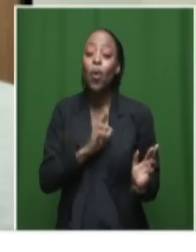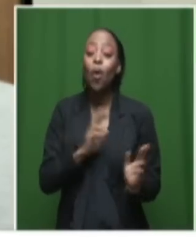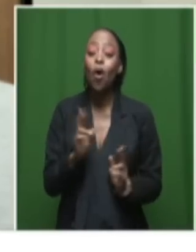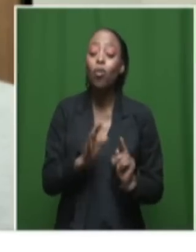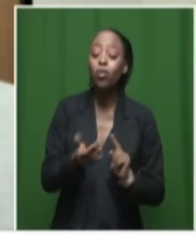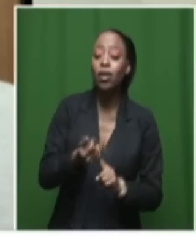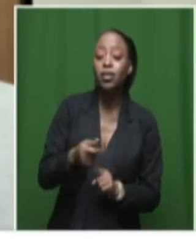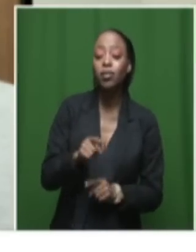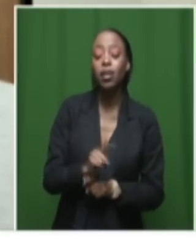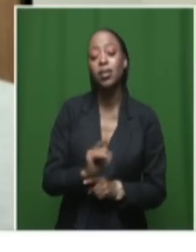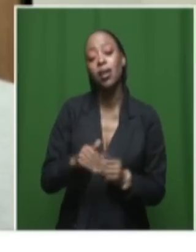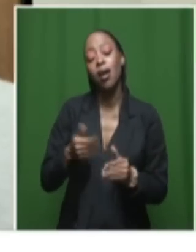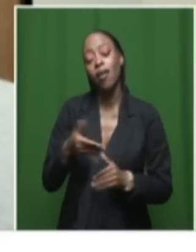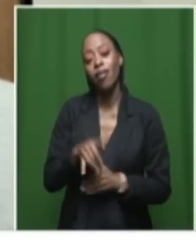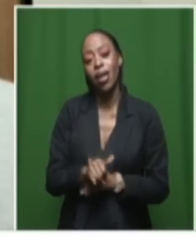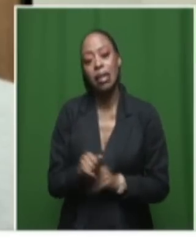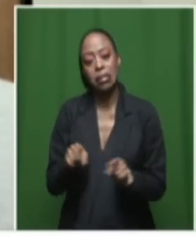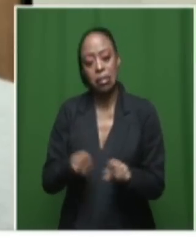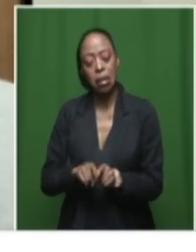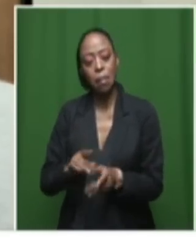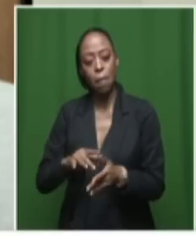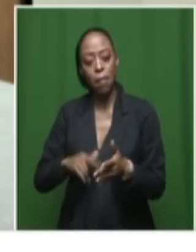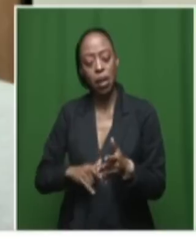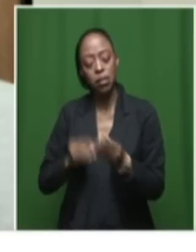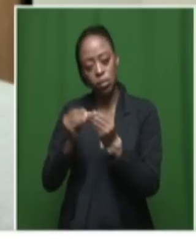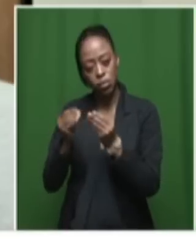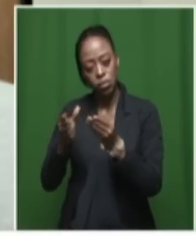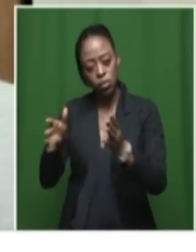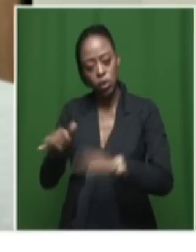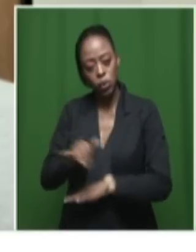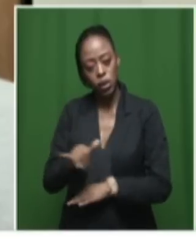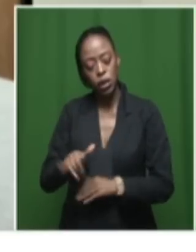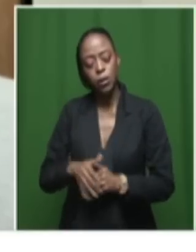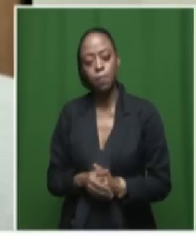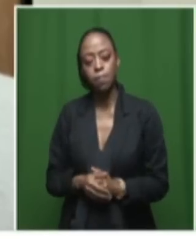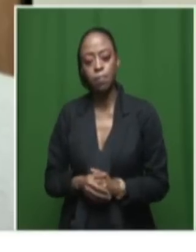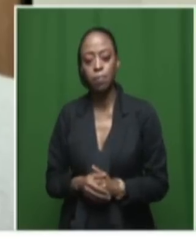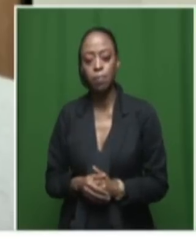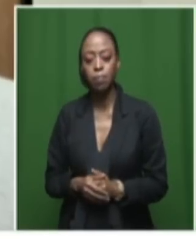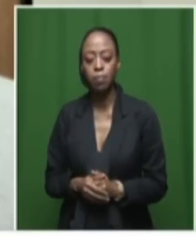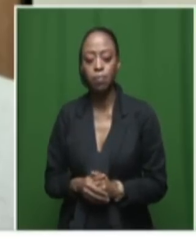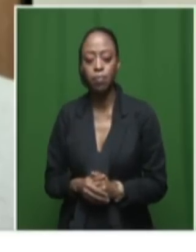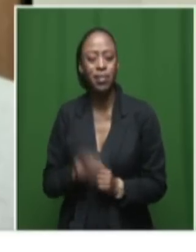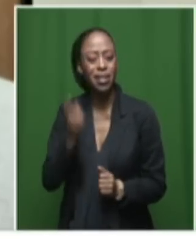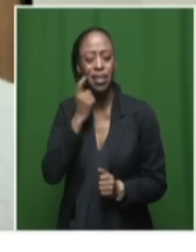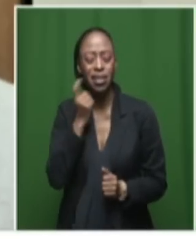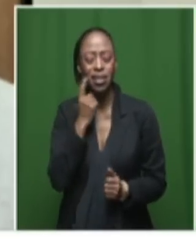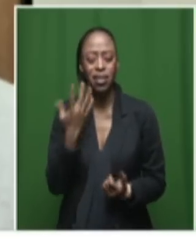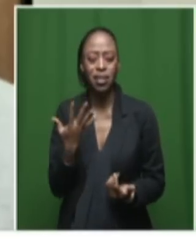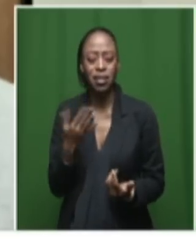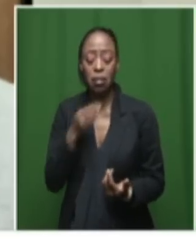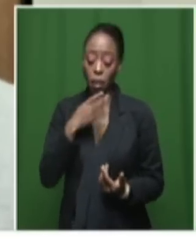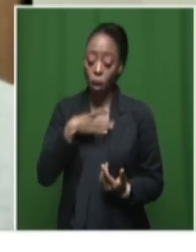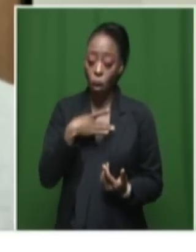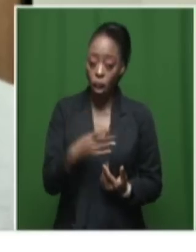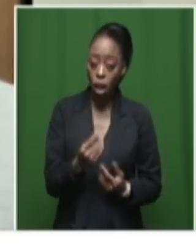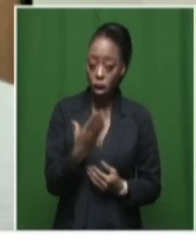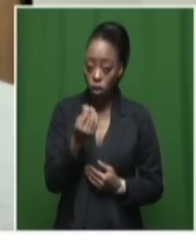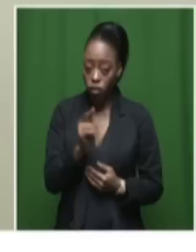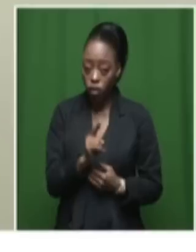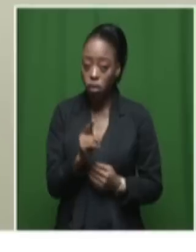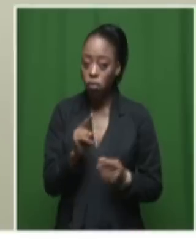to achieve and what message are you sending out? It's simple. As I said, what we'd like to have is